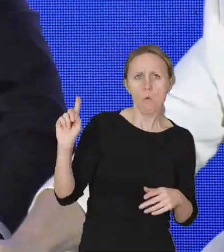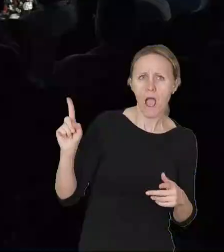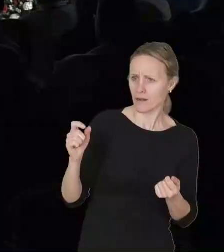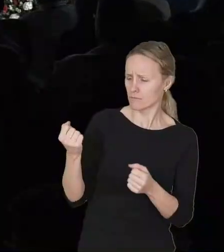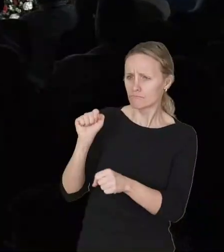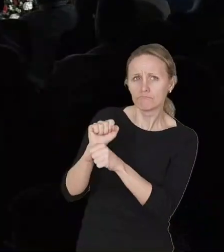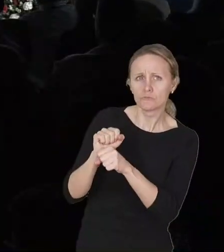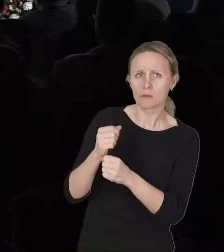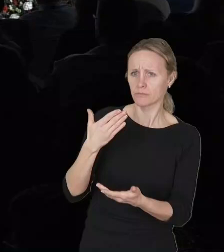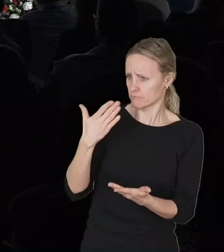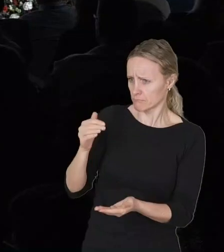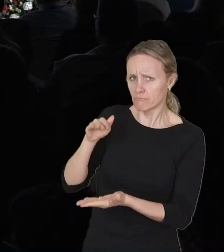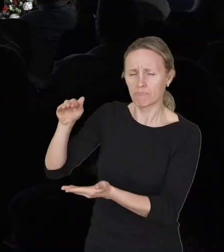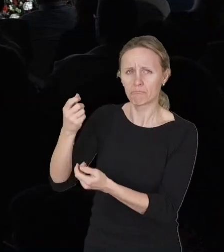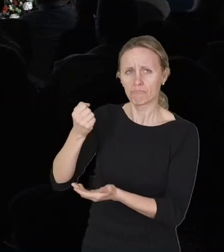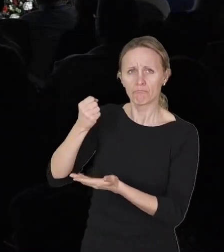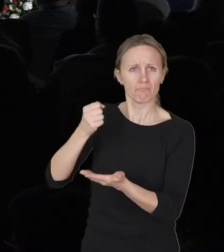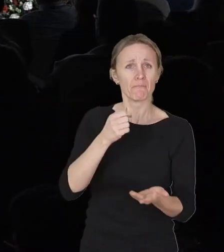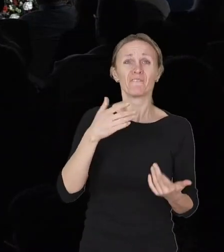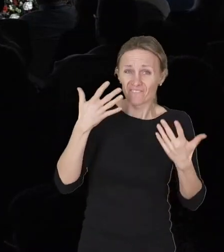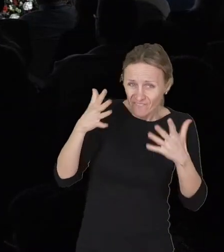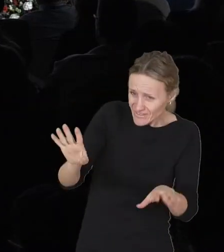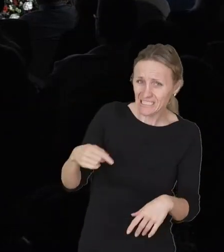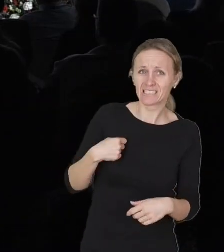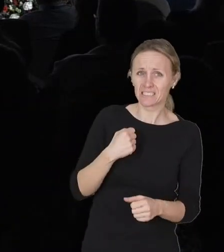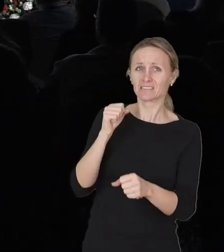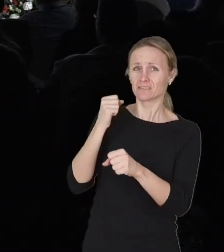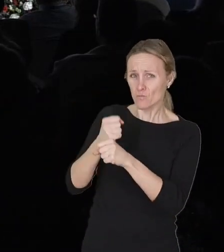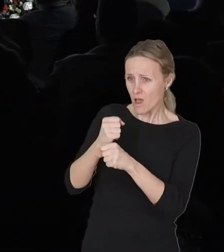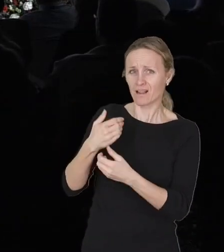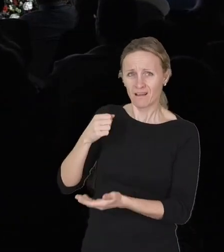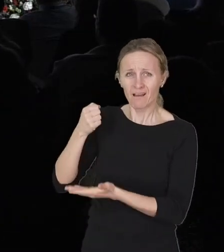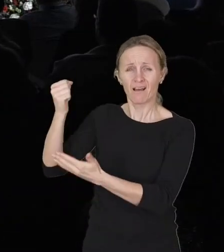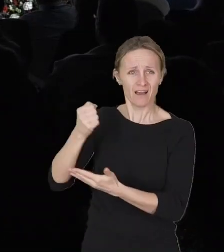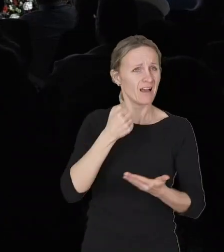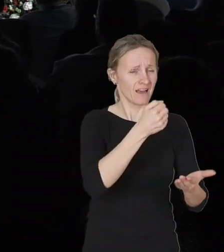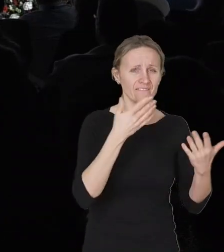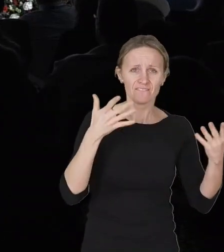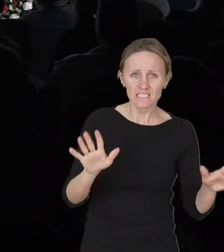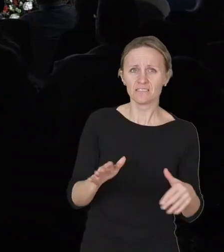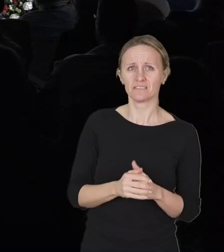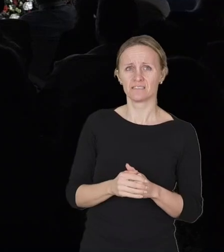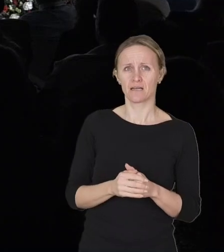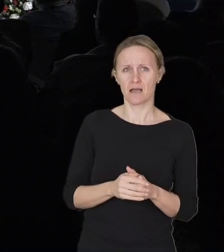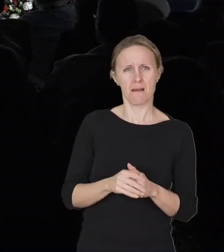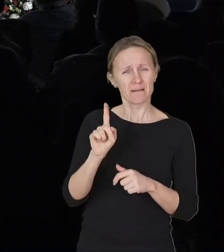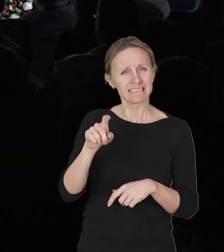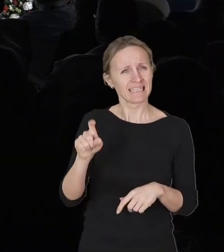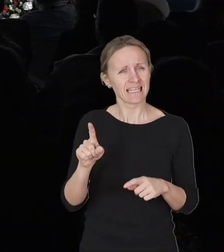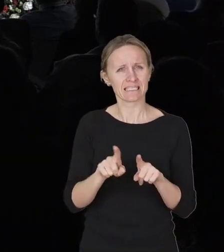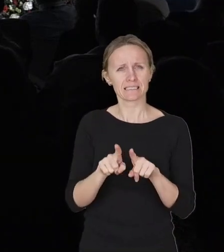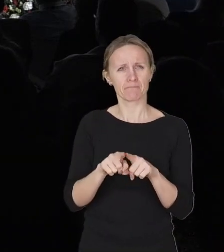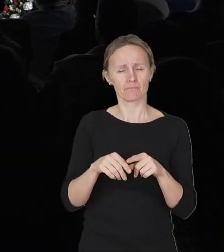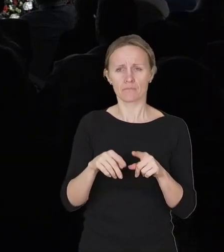so it's about speeding up. And this has something to do that in the least developed regions we often found